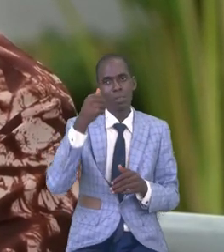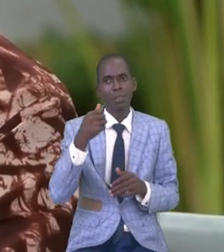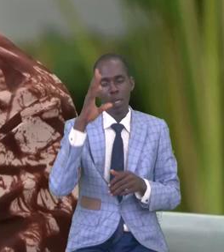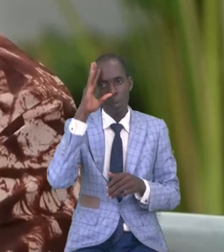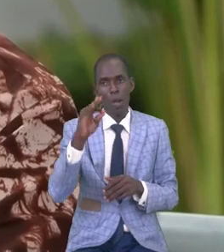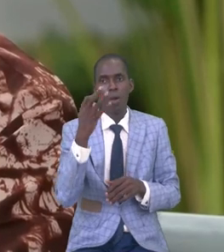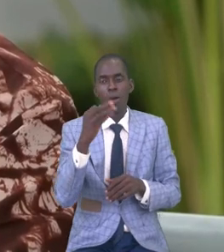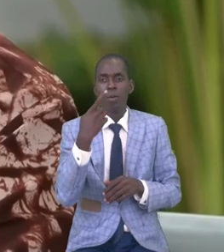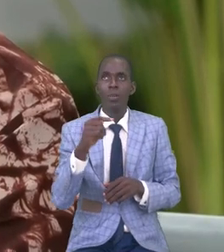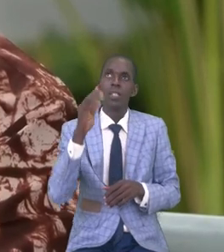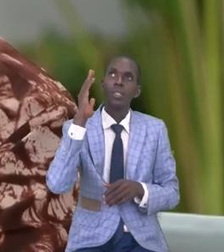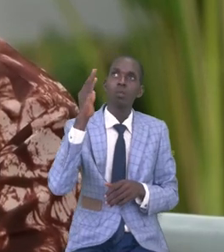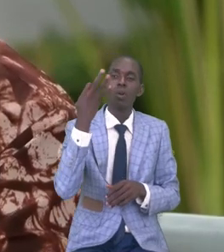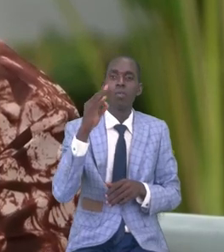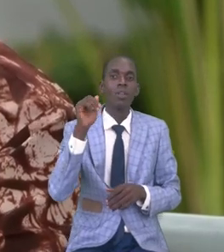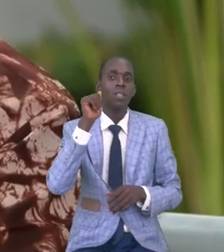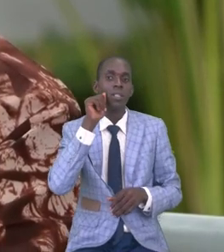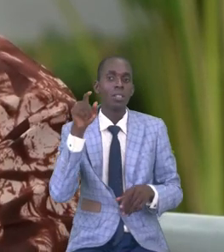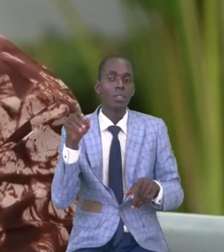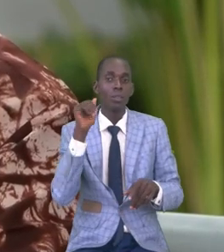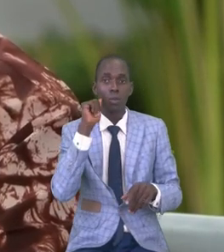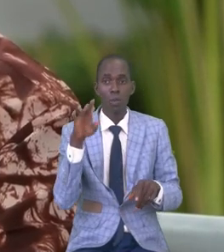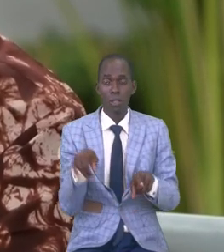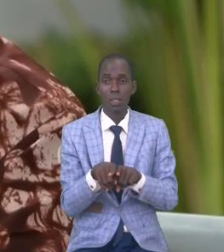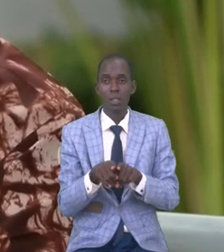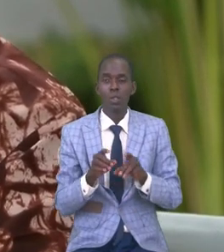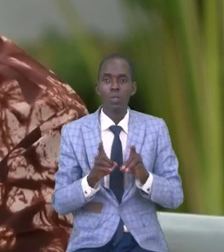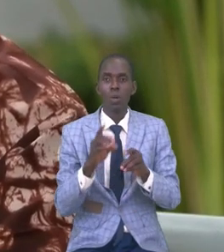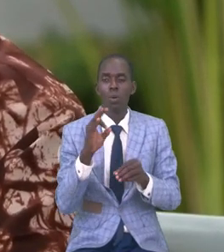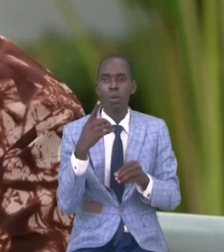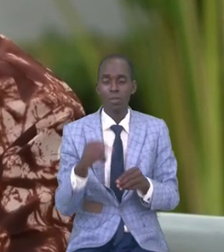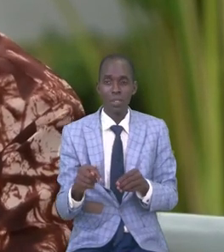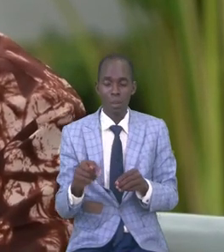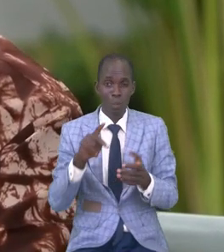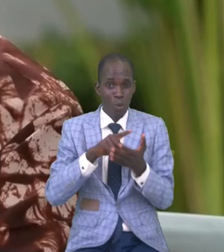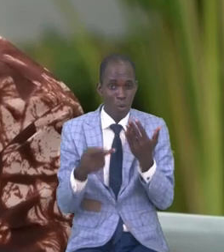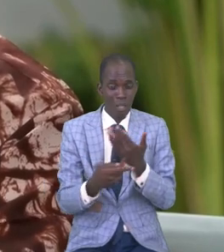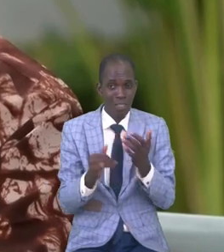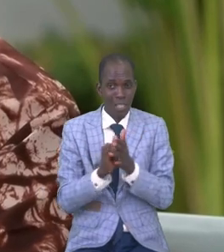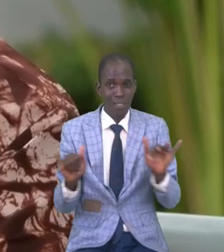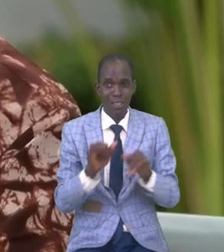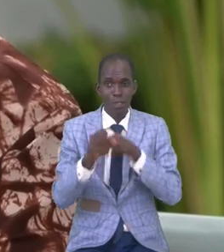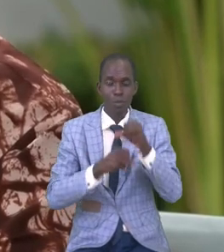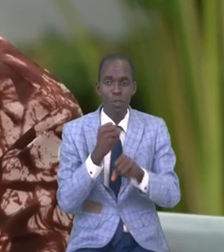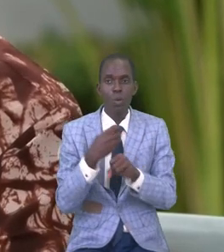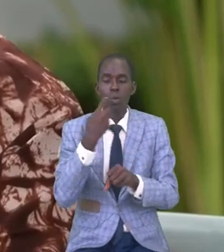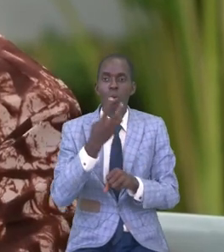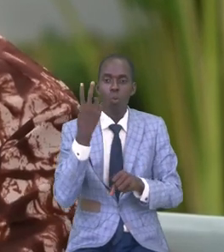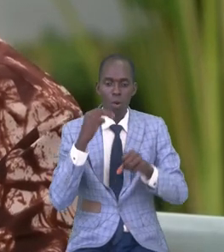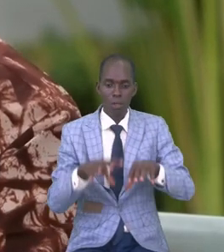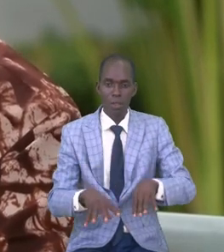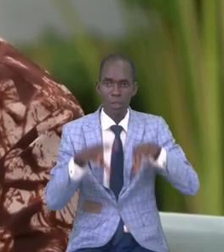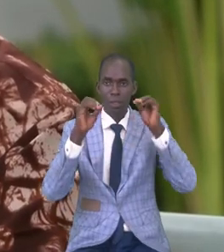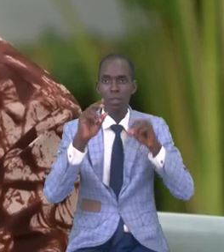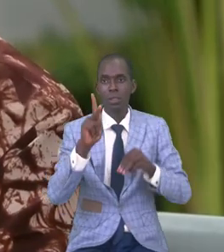of a sister during one of the Global Crusade that same year. who was kidnapped and